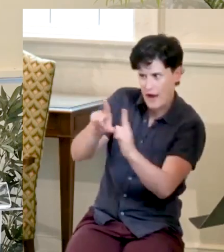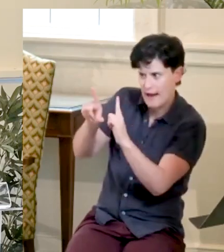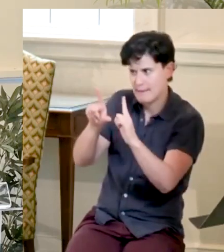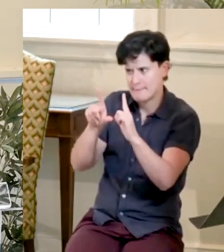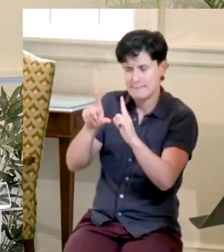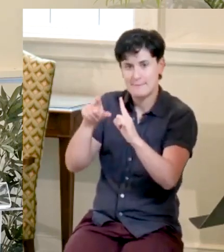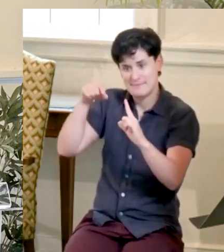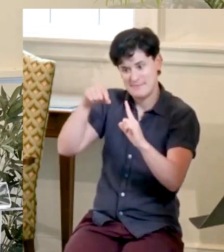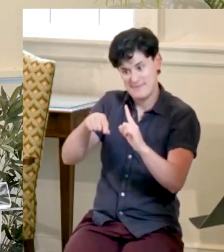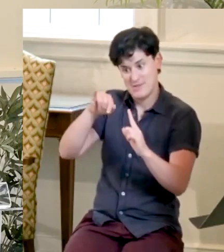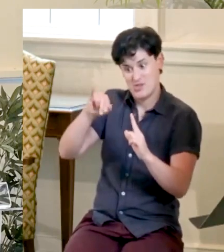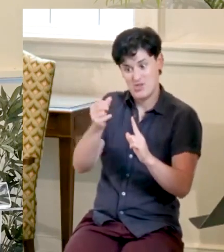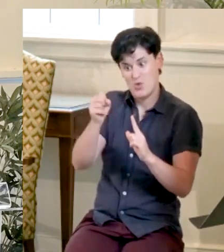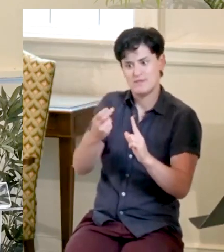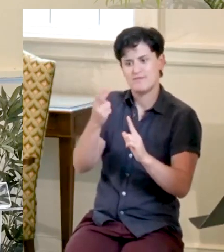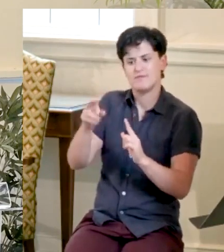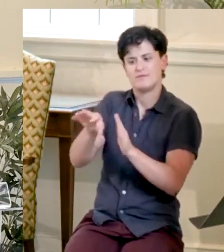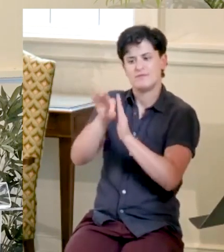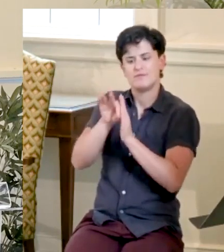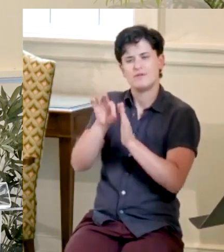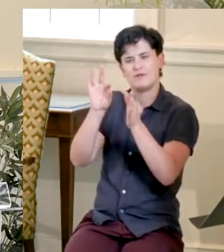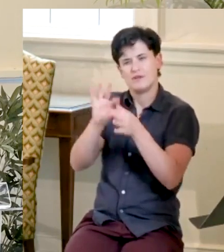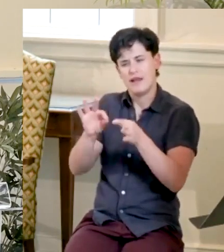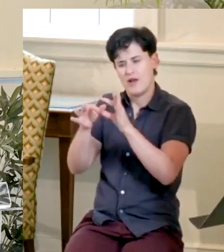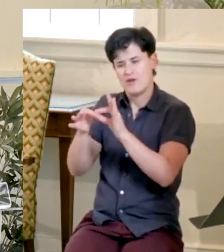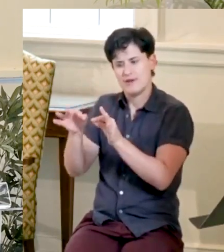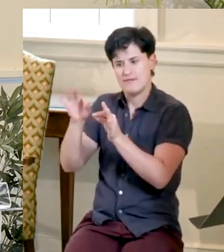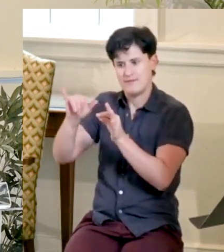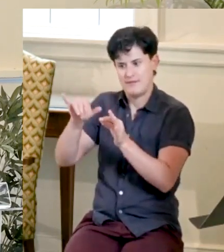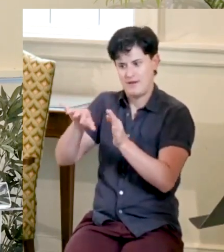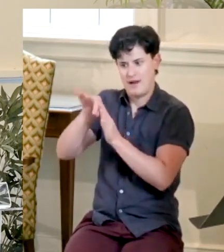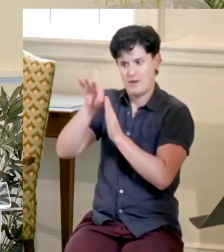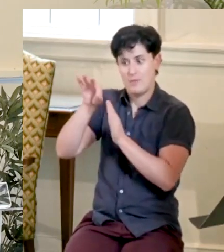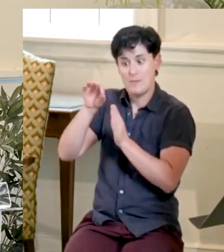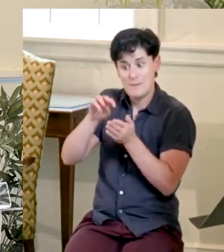He chooses a narrative that finds meaning in the pain.